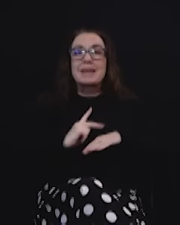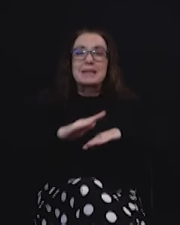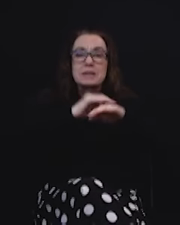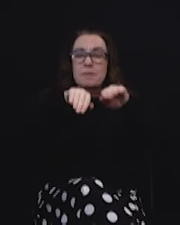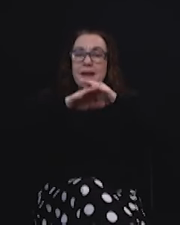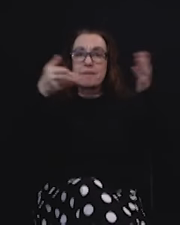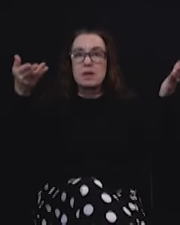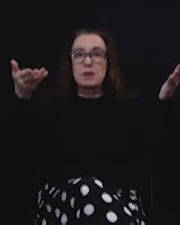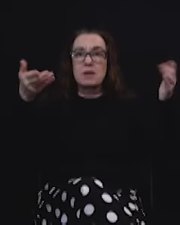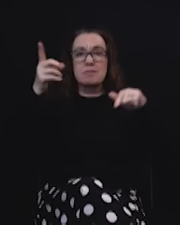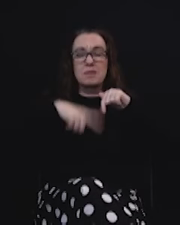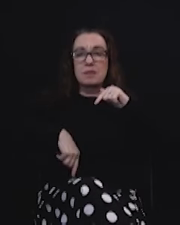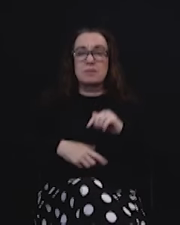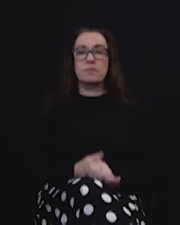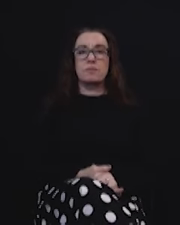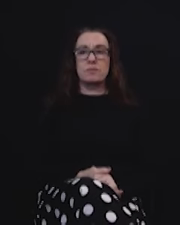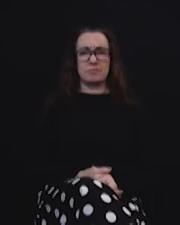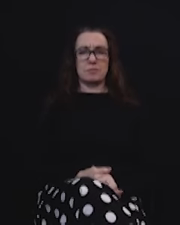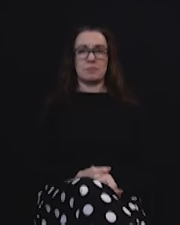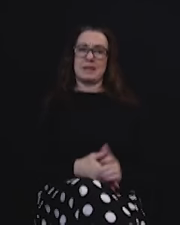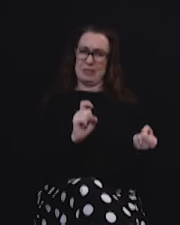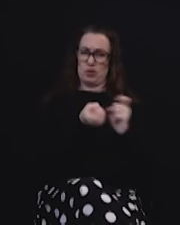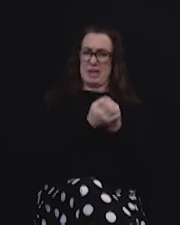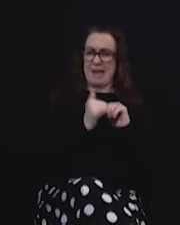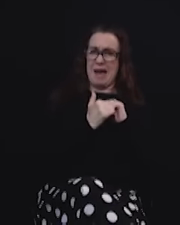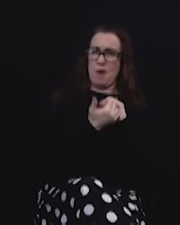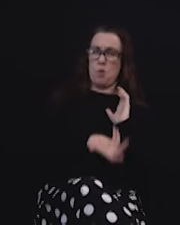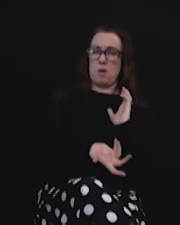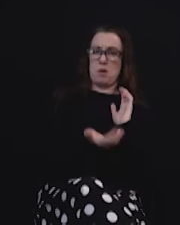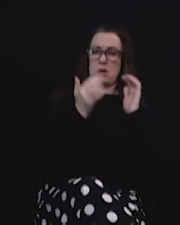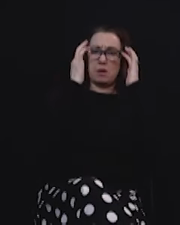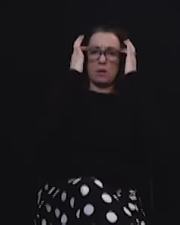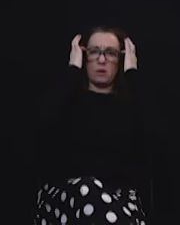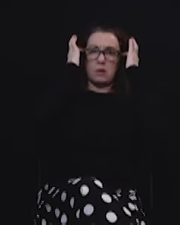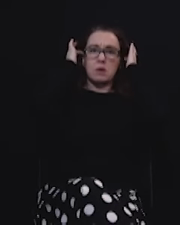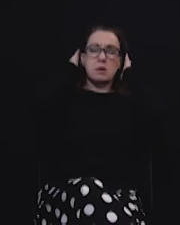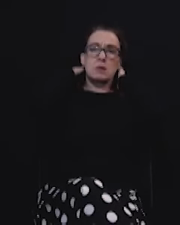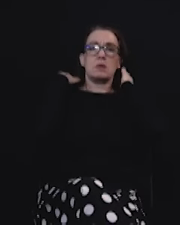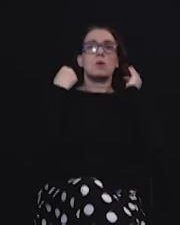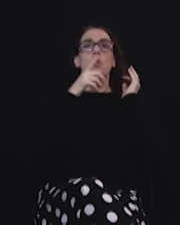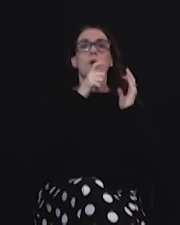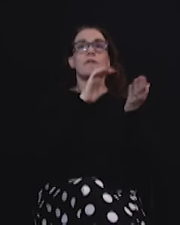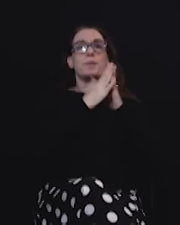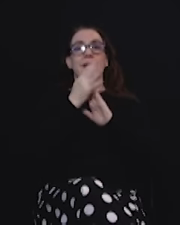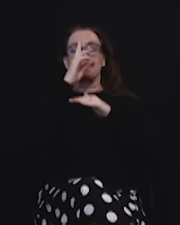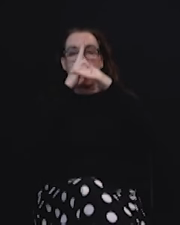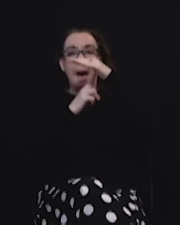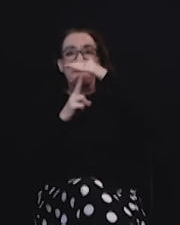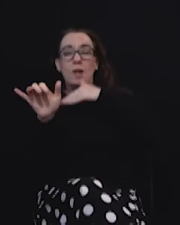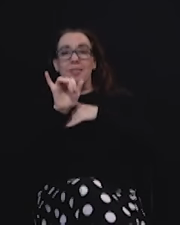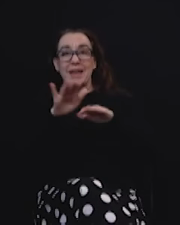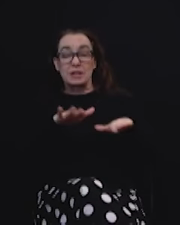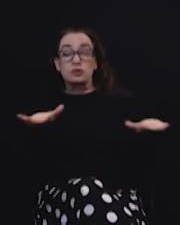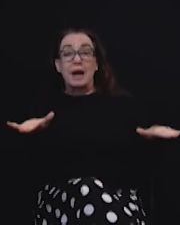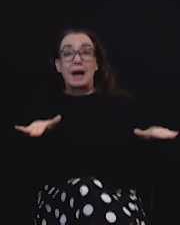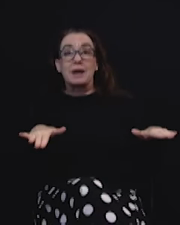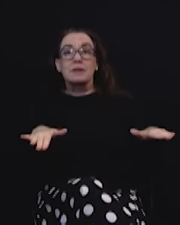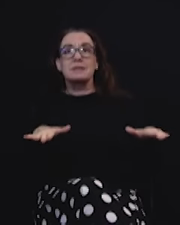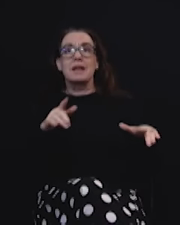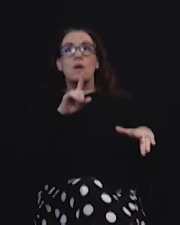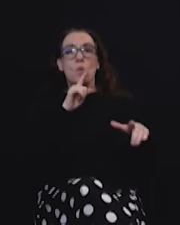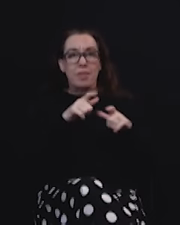heaven. Well, change, how? Then he says, whoever becomes humble like this child is the